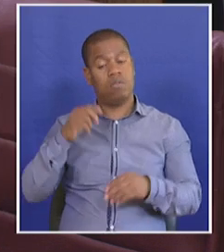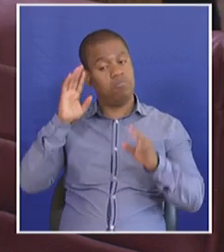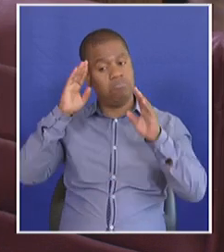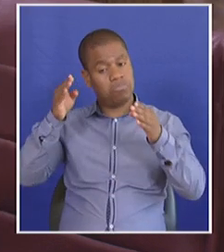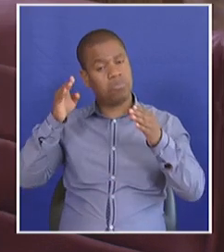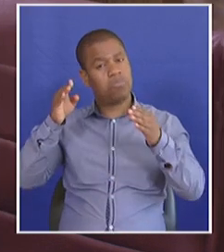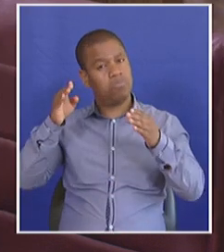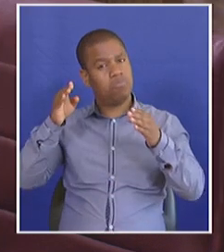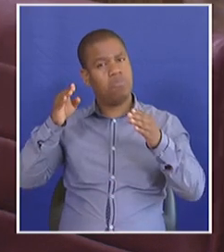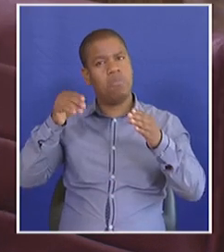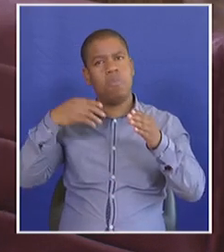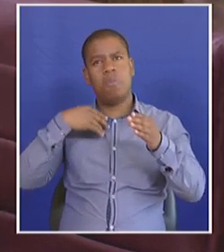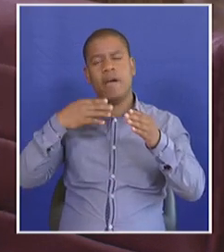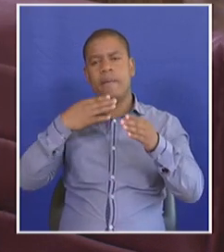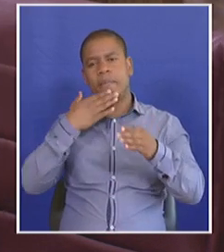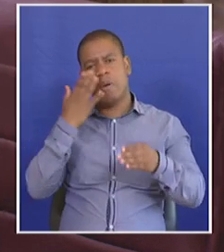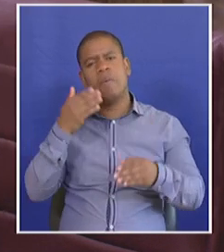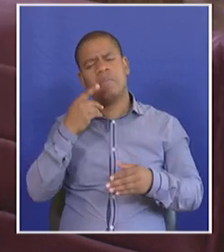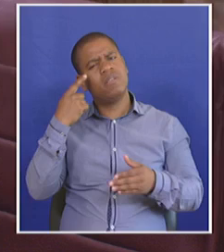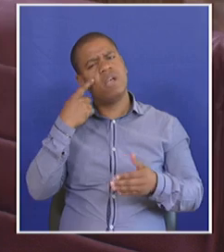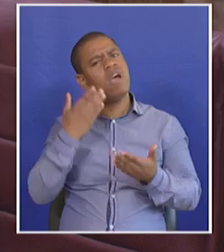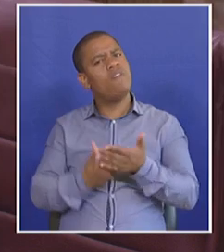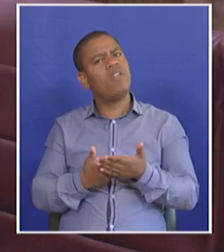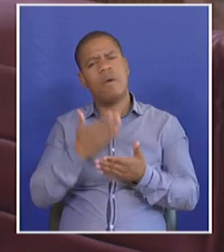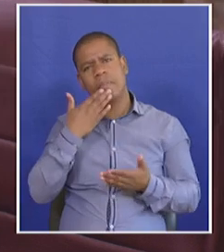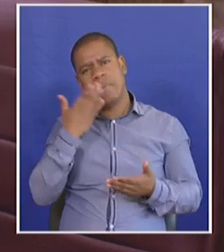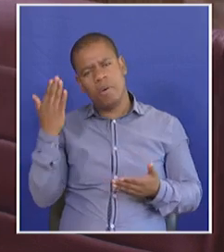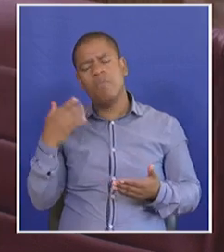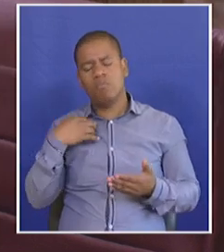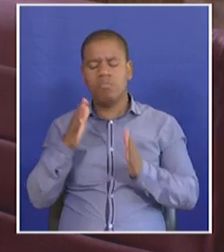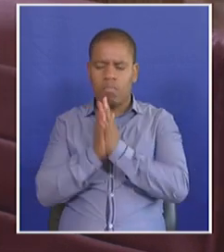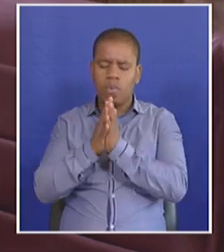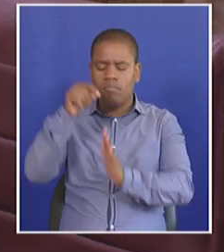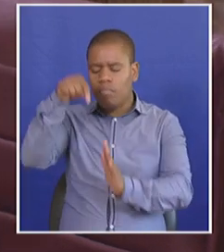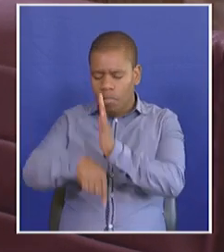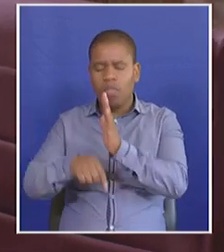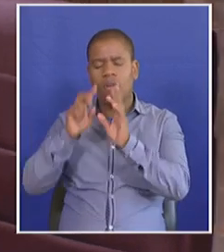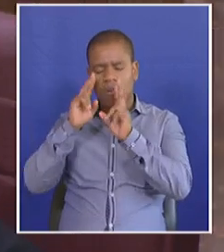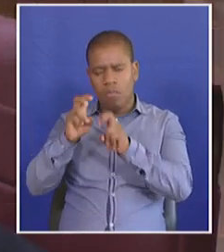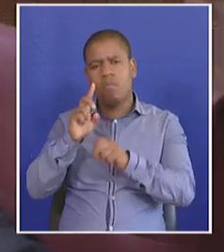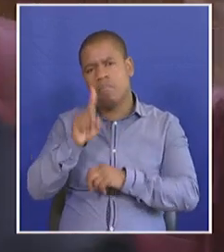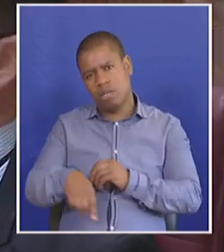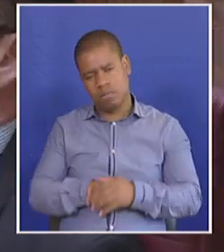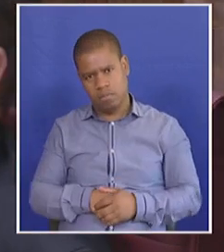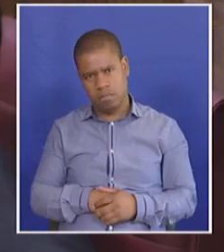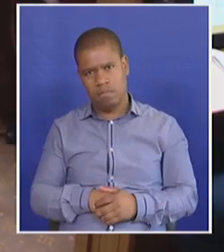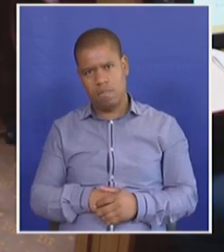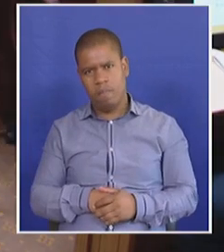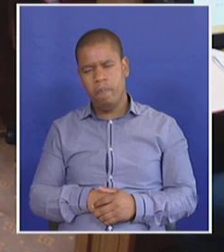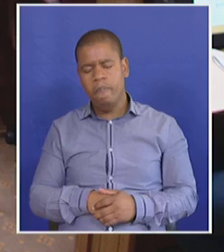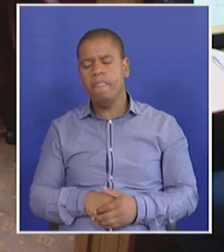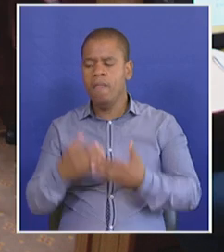no evidence of that. And please look at the issue in more detail. Thank you. Thank you very much,